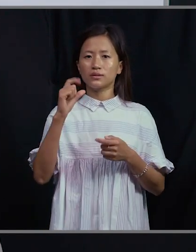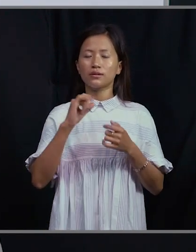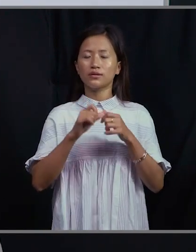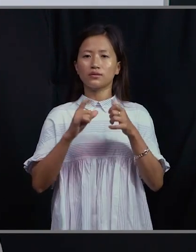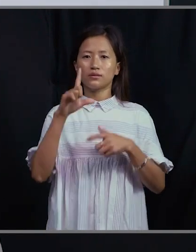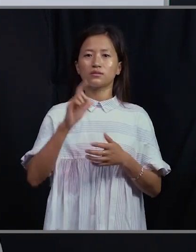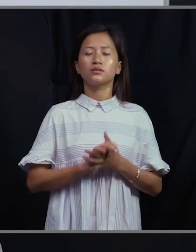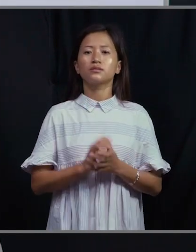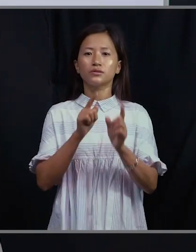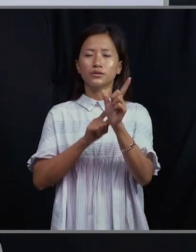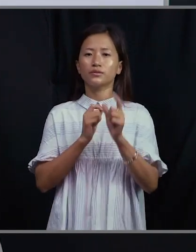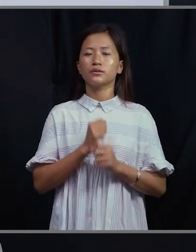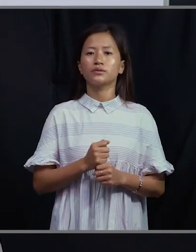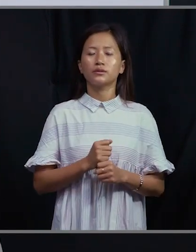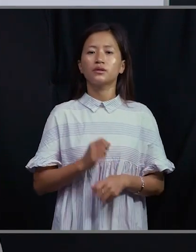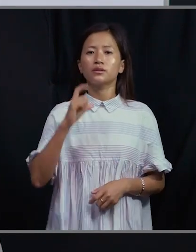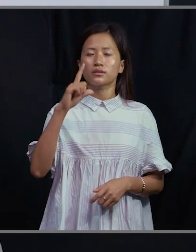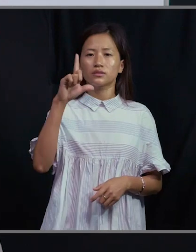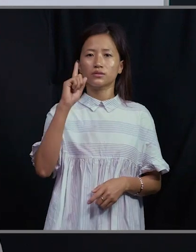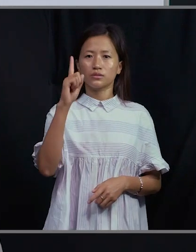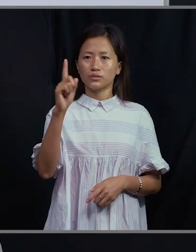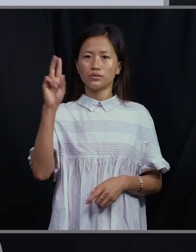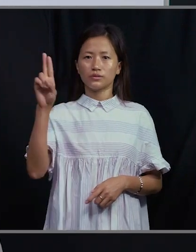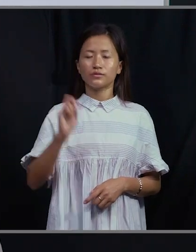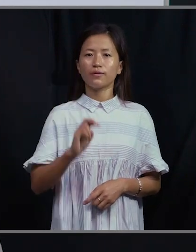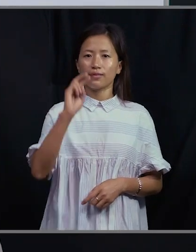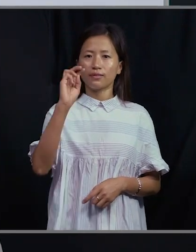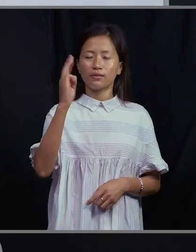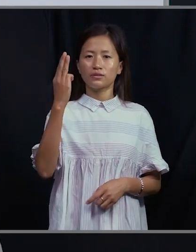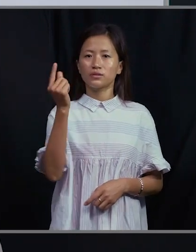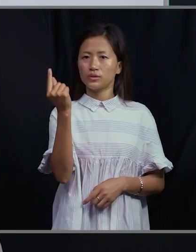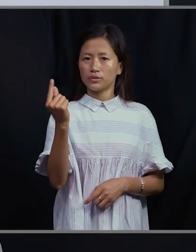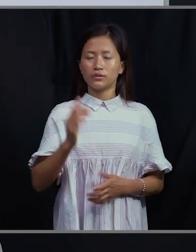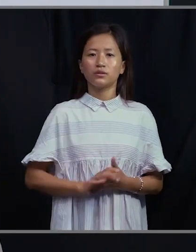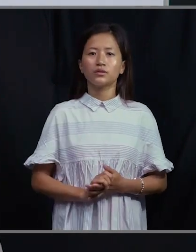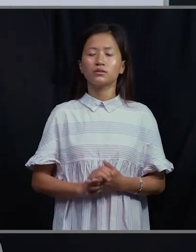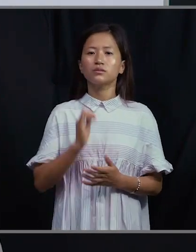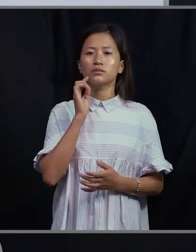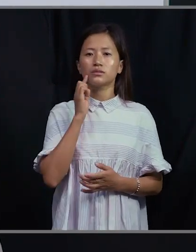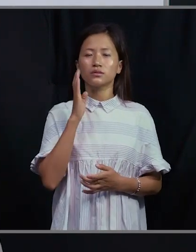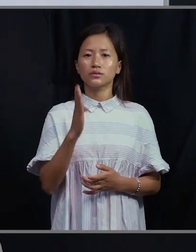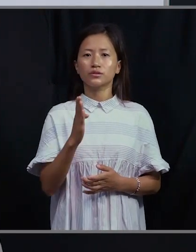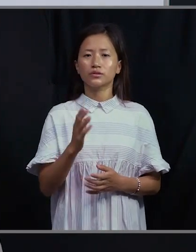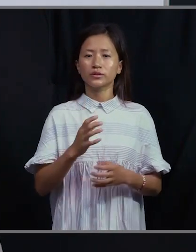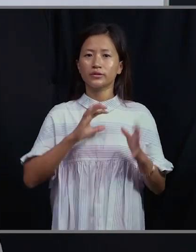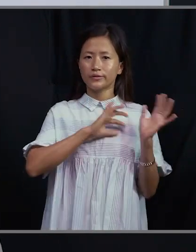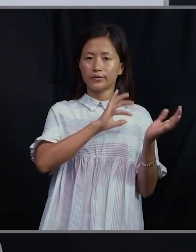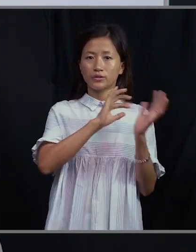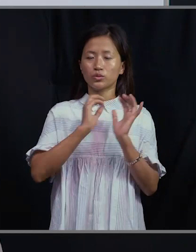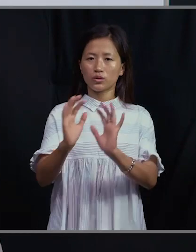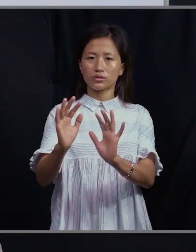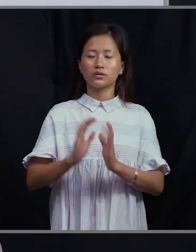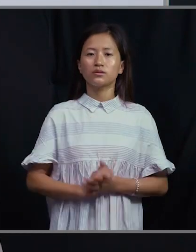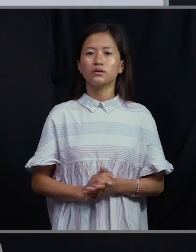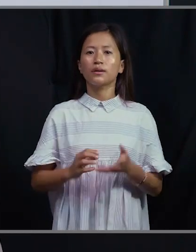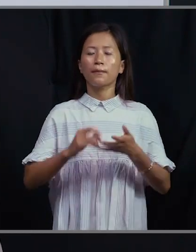12, and we have started with the third unit, that is the institutional structure. We have discussed about the marriage among